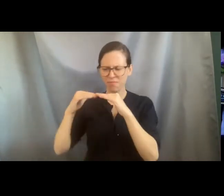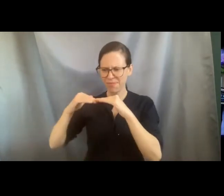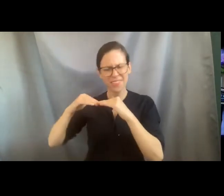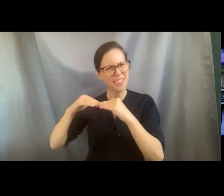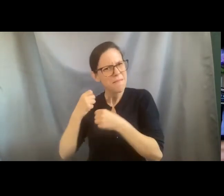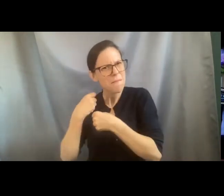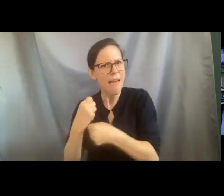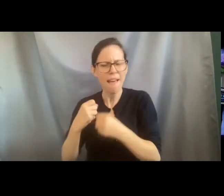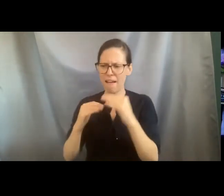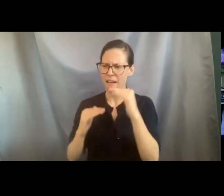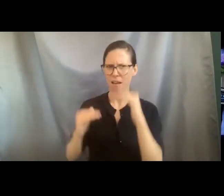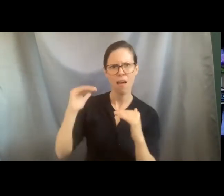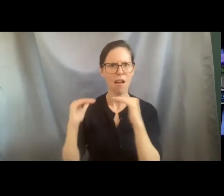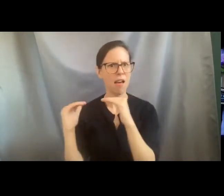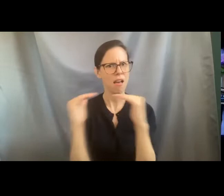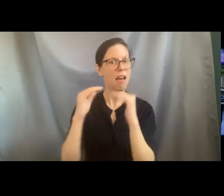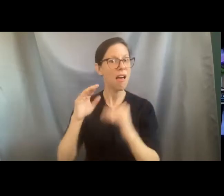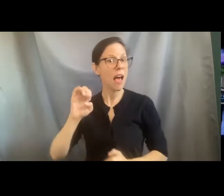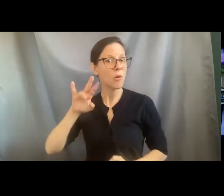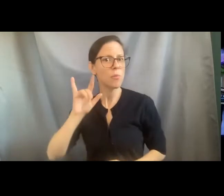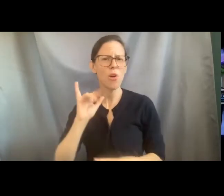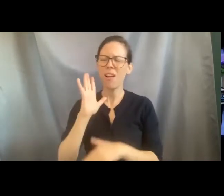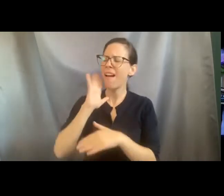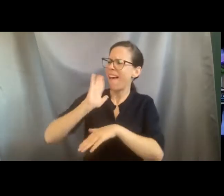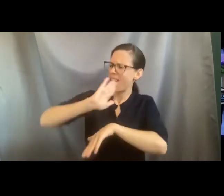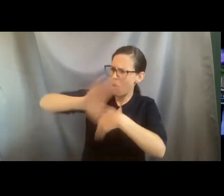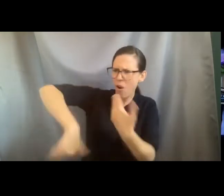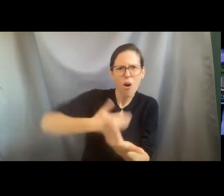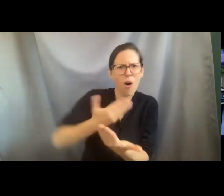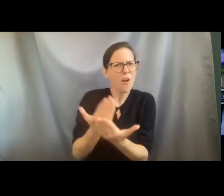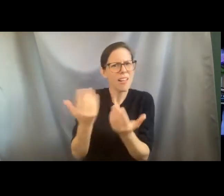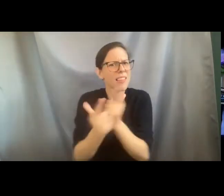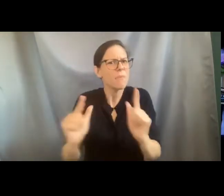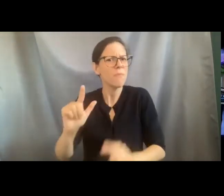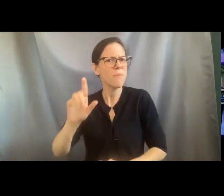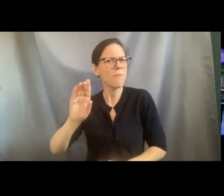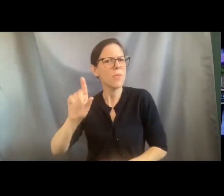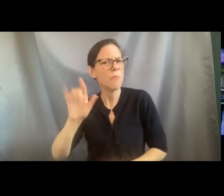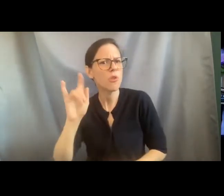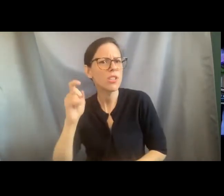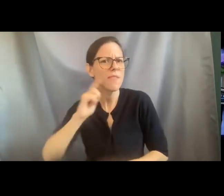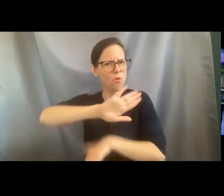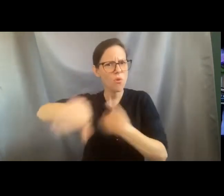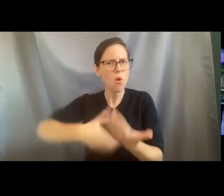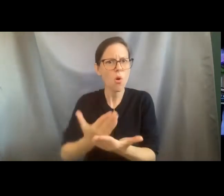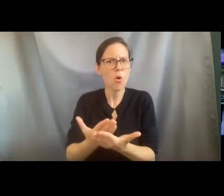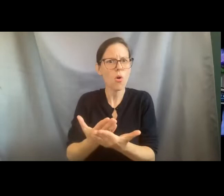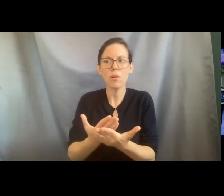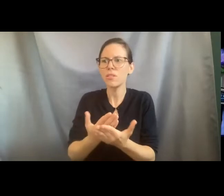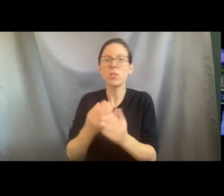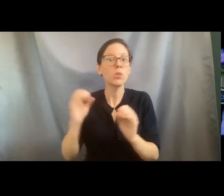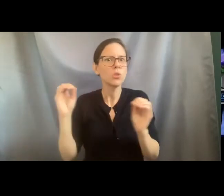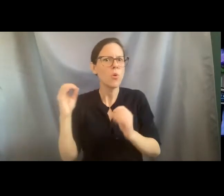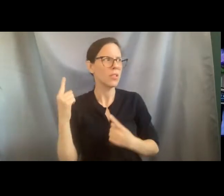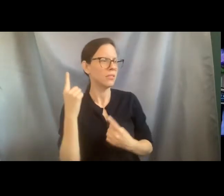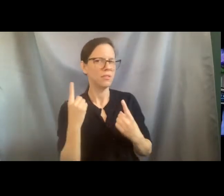the liberation for every single person, so that no one ever has to wonder